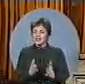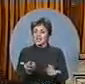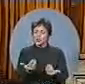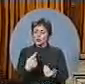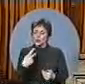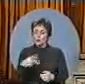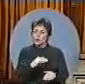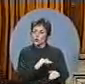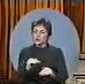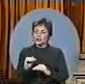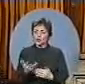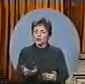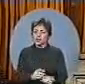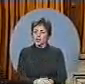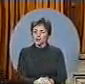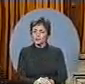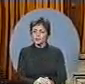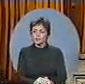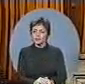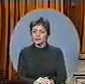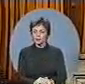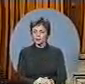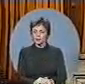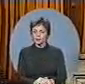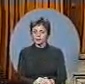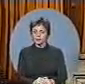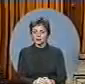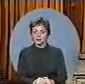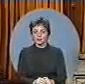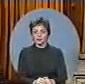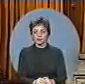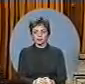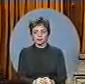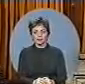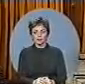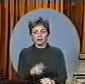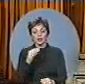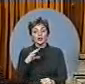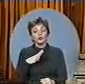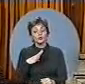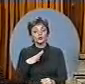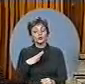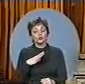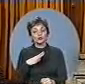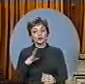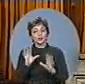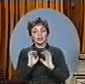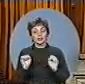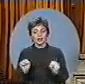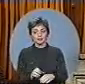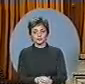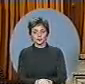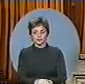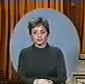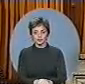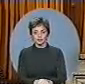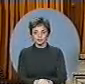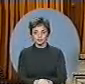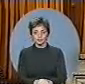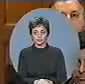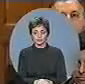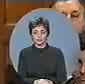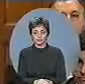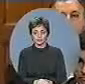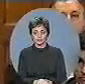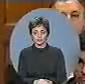Toronto Centre. Well, Mr. Speaker, I rise with considerable difficulty given the